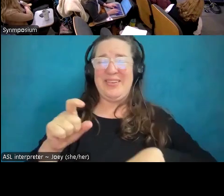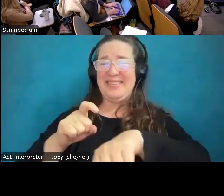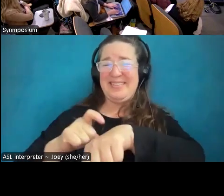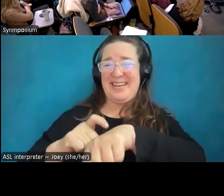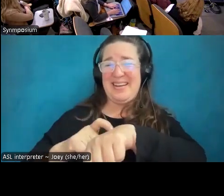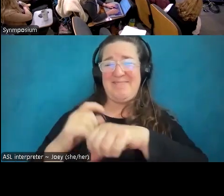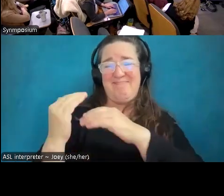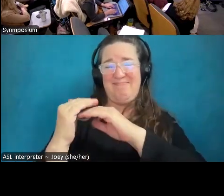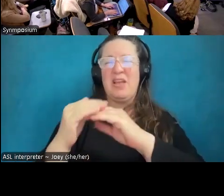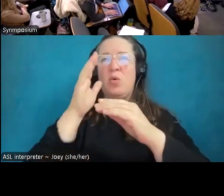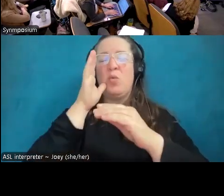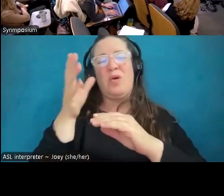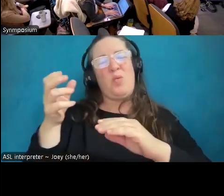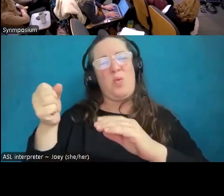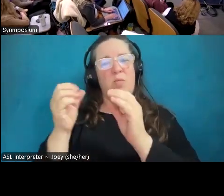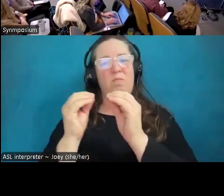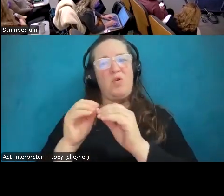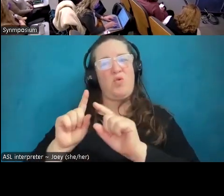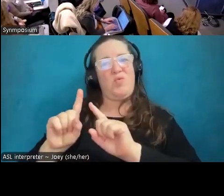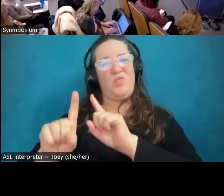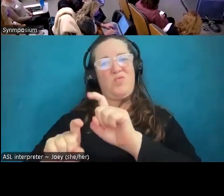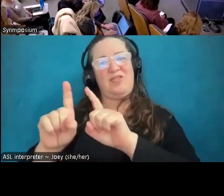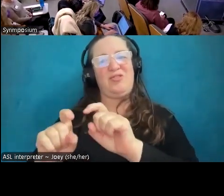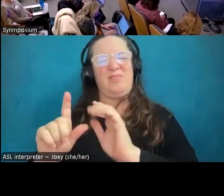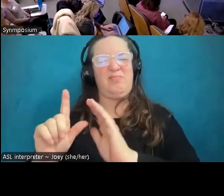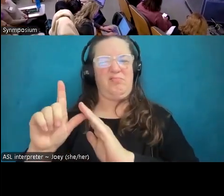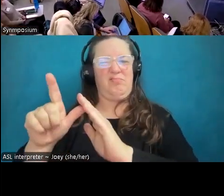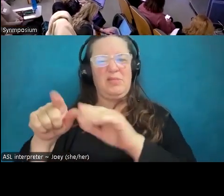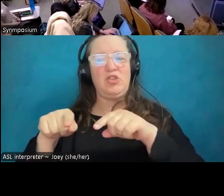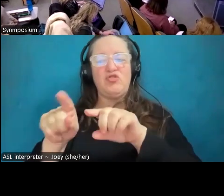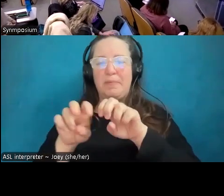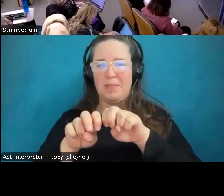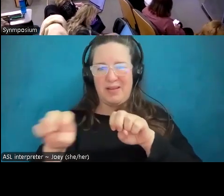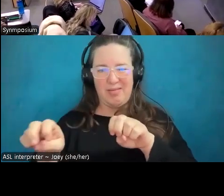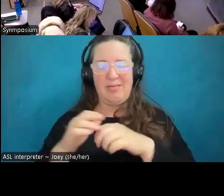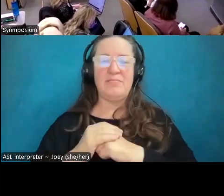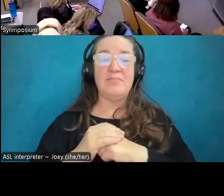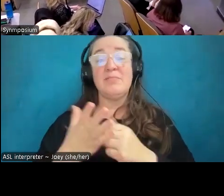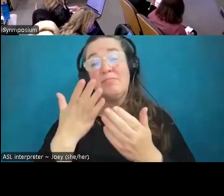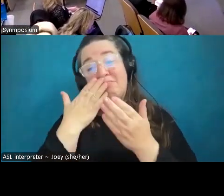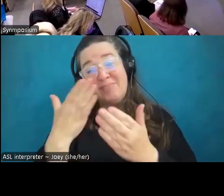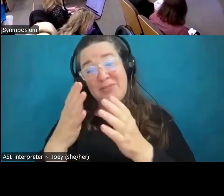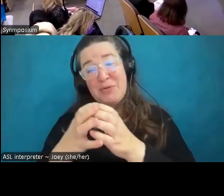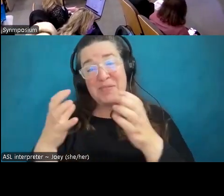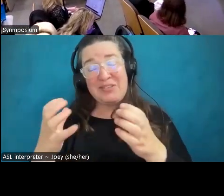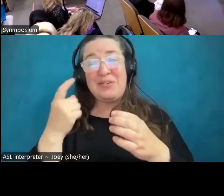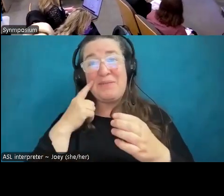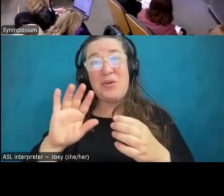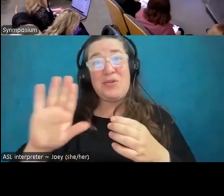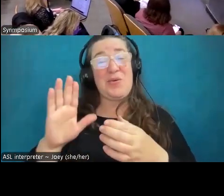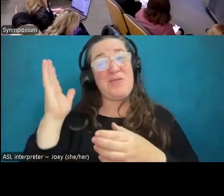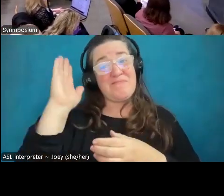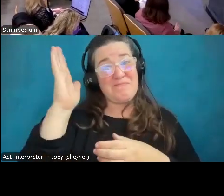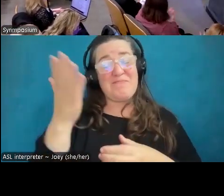more questions, opportunity to ask more questions in the panel discussion. So thank you very much for this enlightening talk. Thank